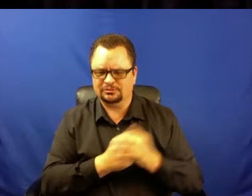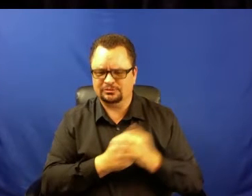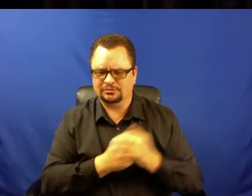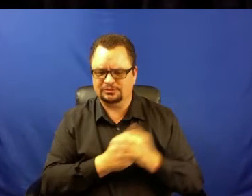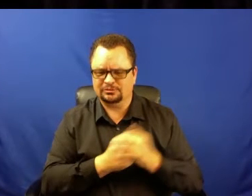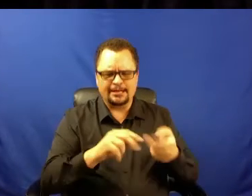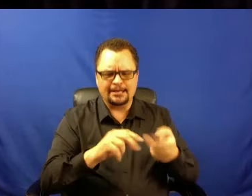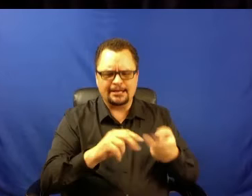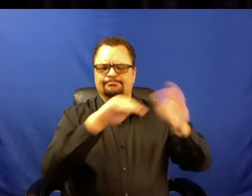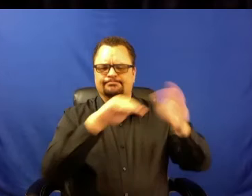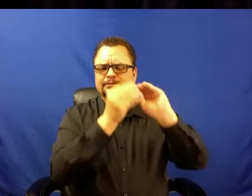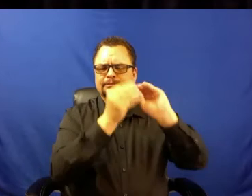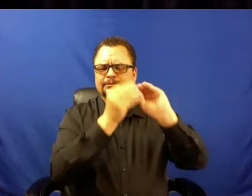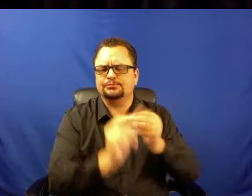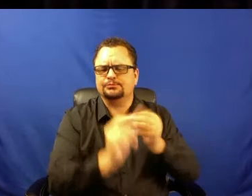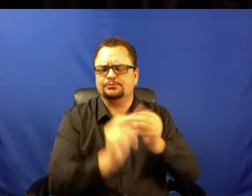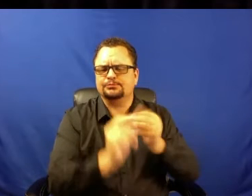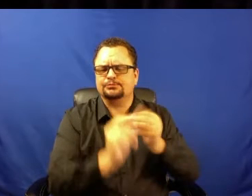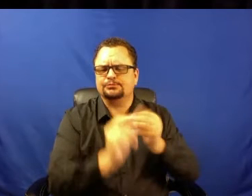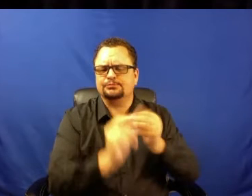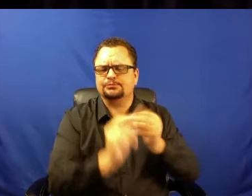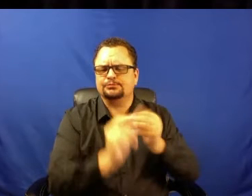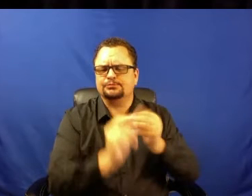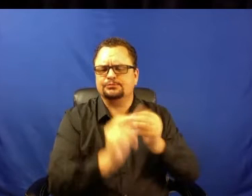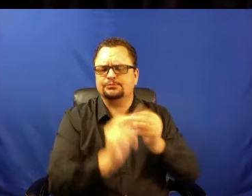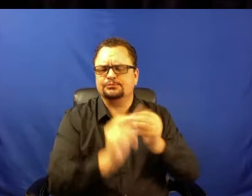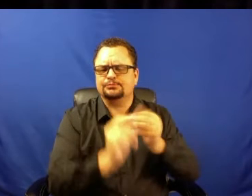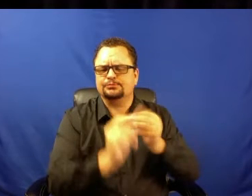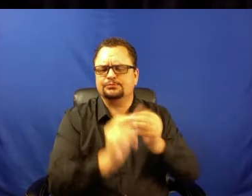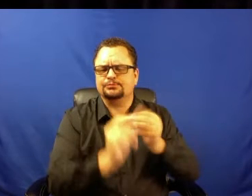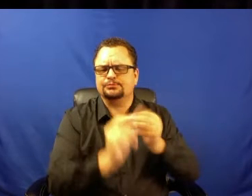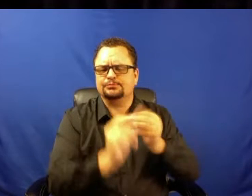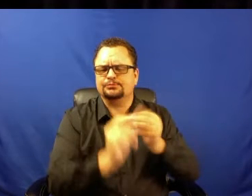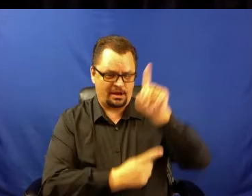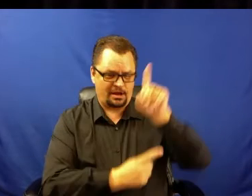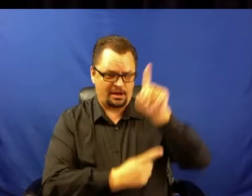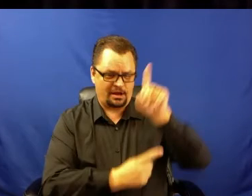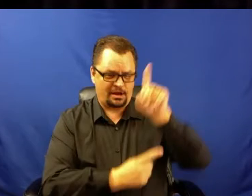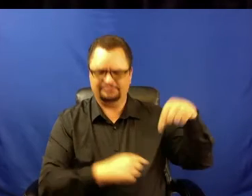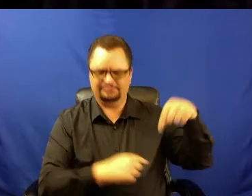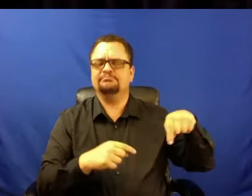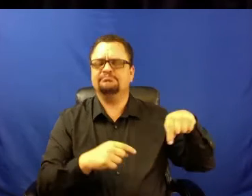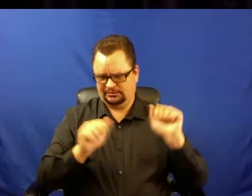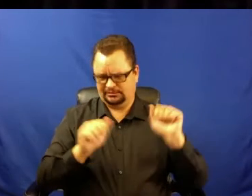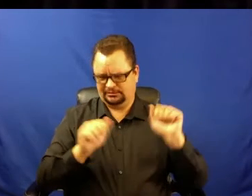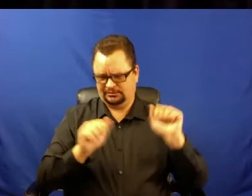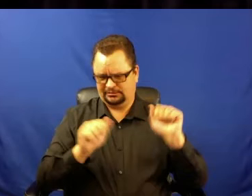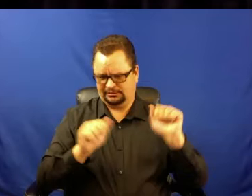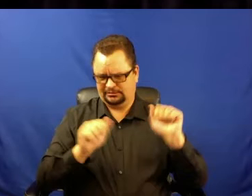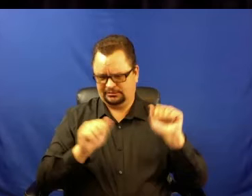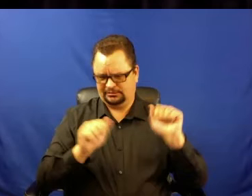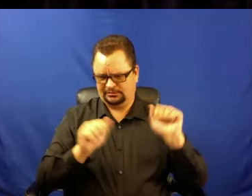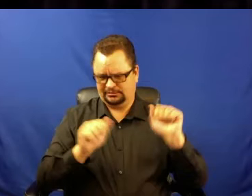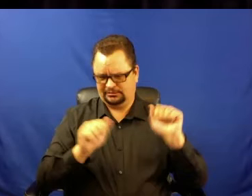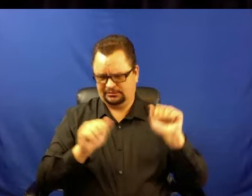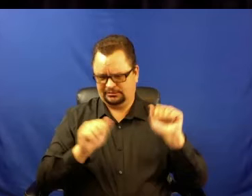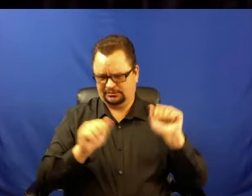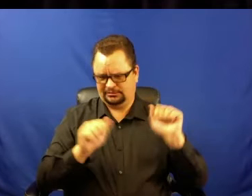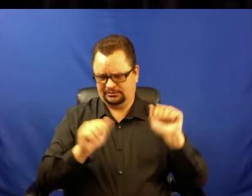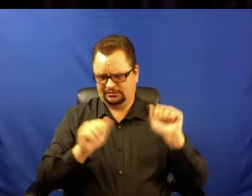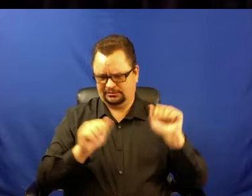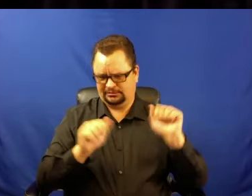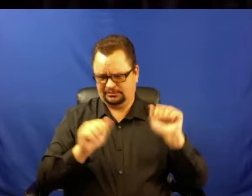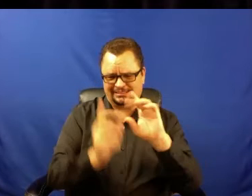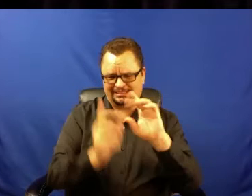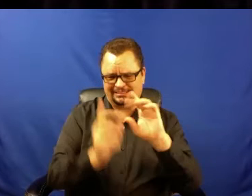49, and we have something set up with Boo to the Flu for District 49 as well, and so we're making continued progress on that